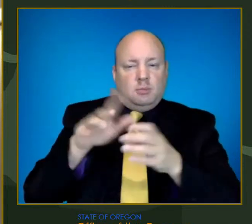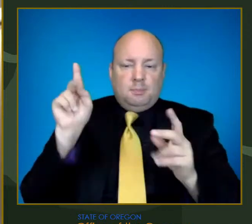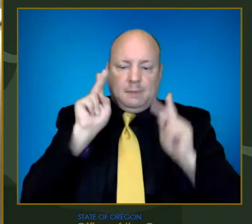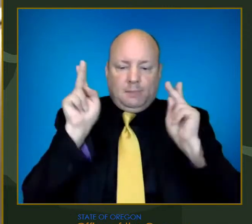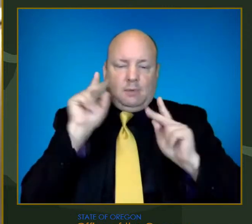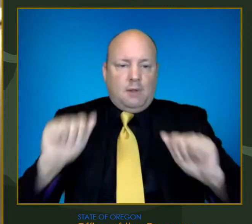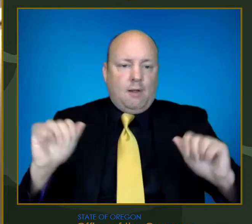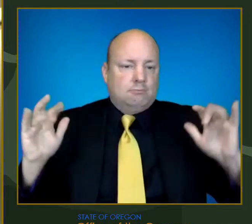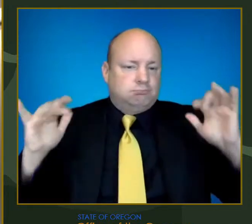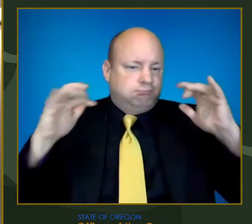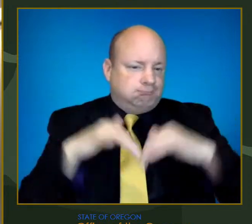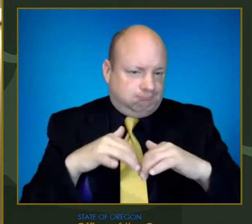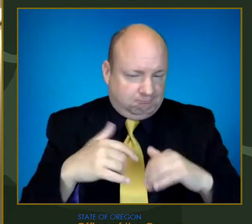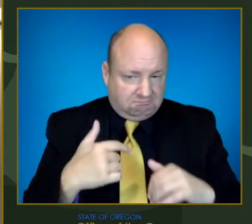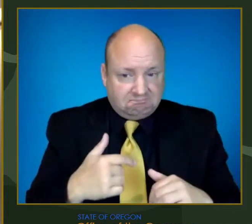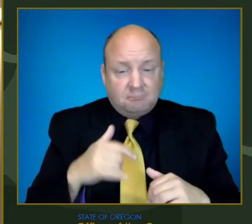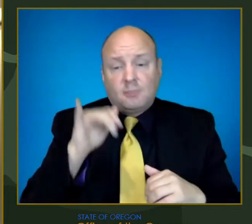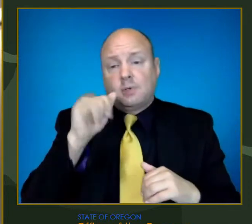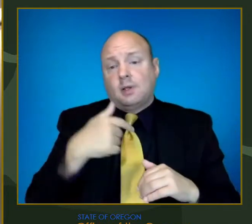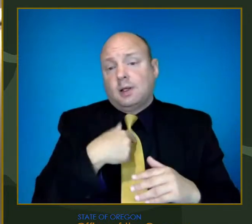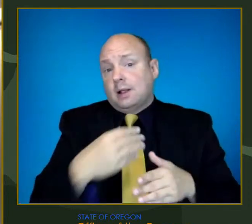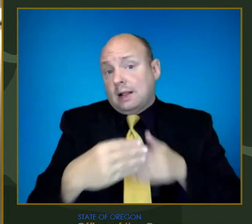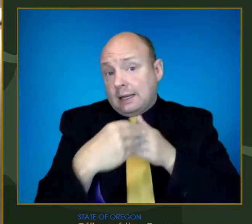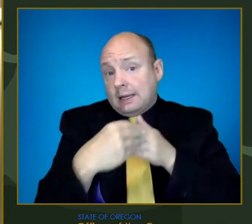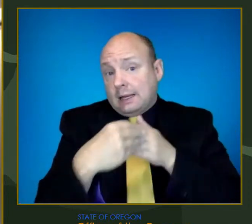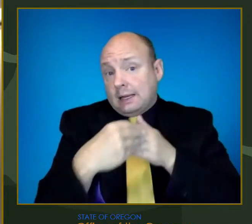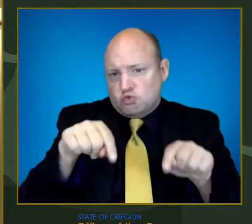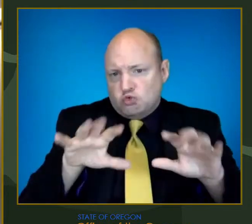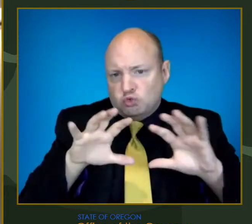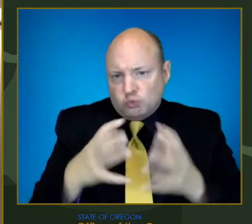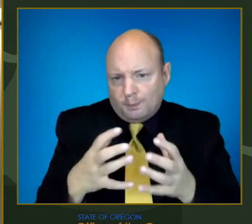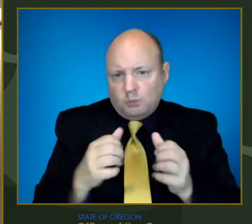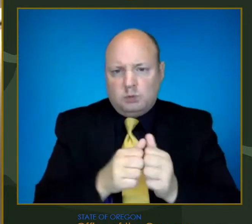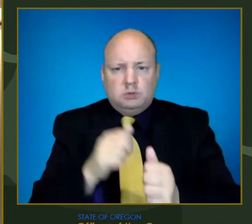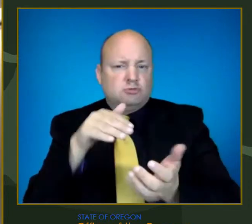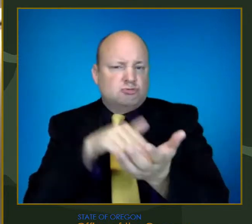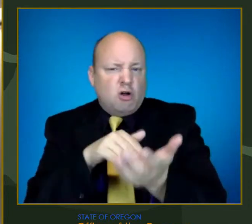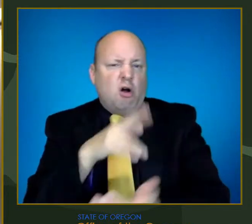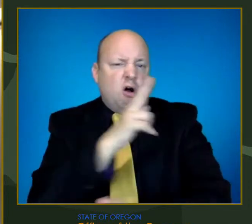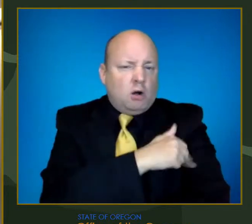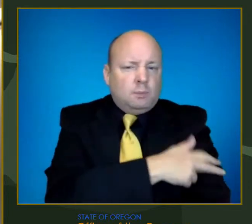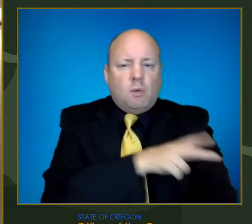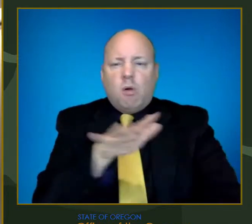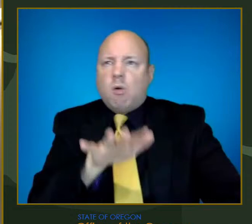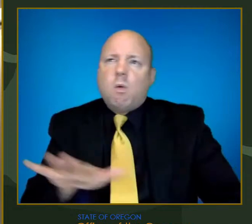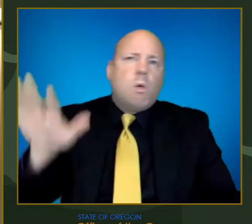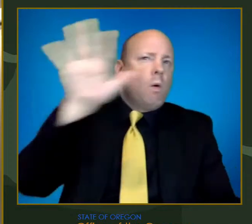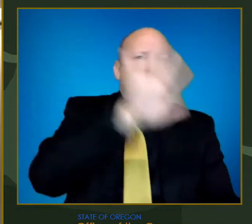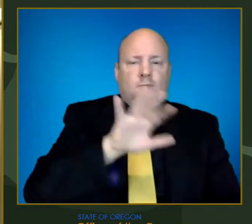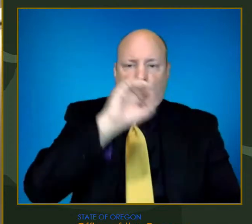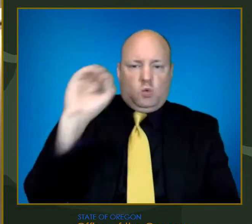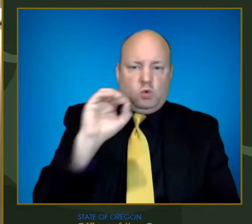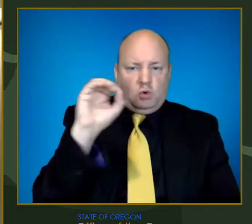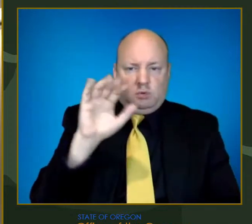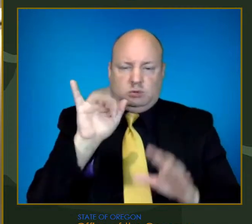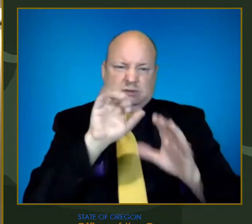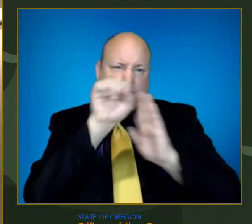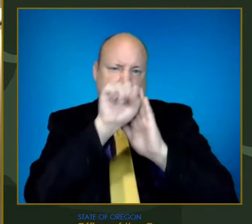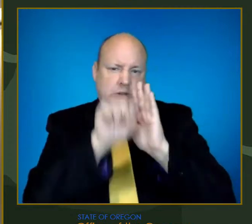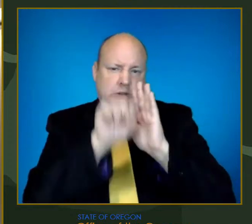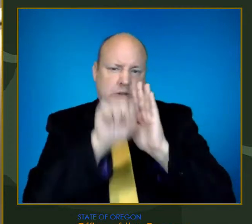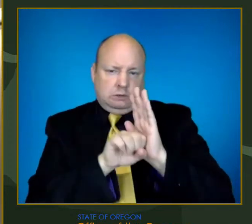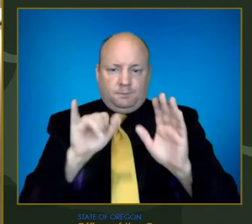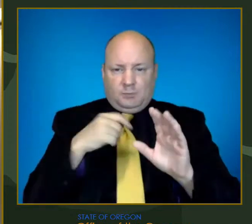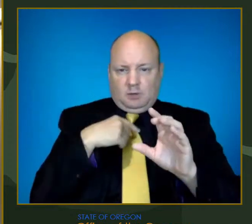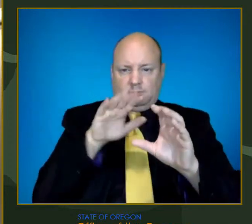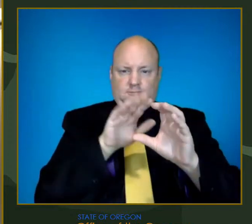lead a group of physician leaders from hospitals and health systems throughout the state that have been engaging over the course of the last year and a half during the pandemic to learn